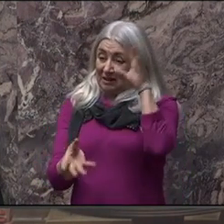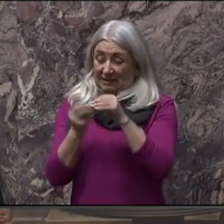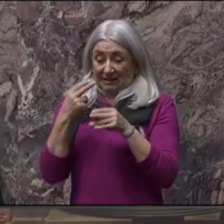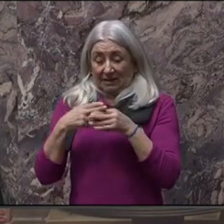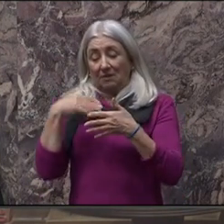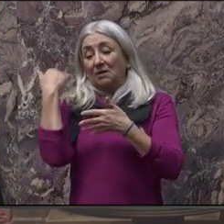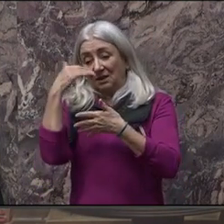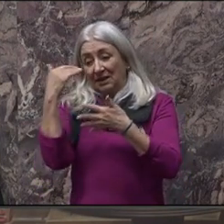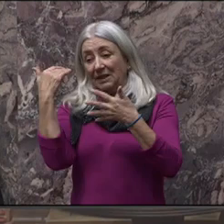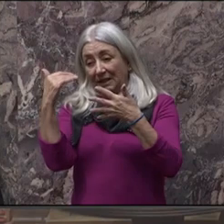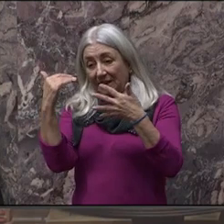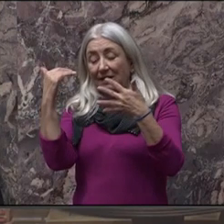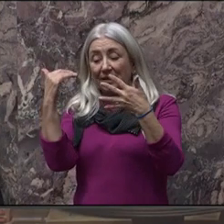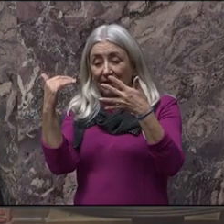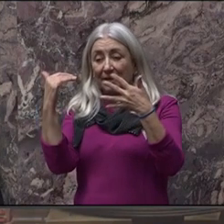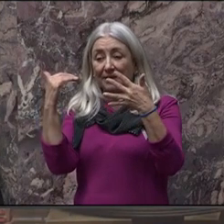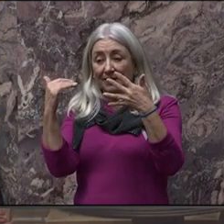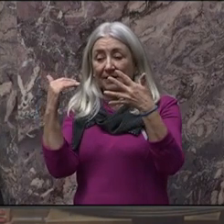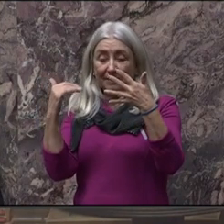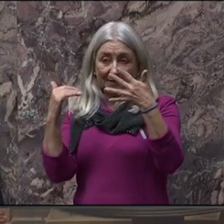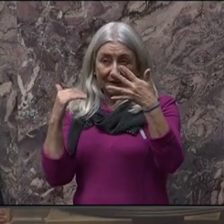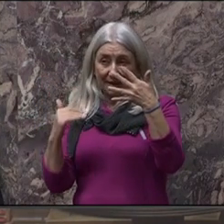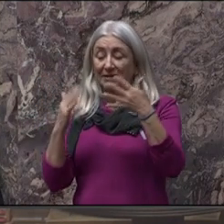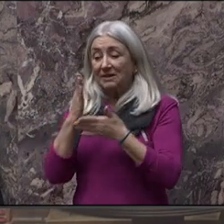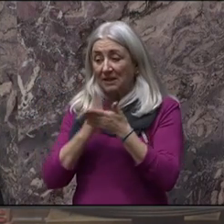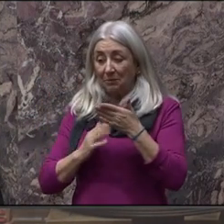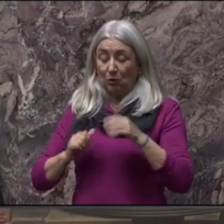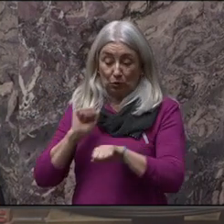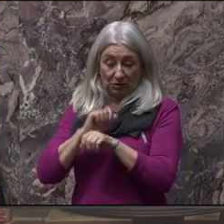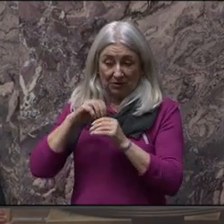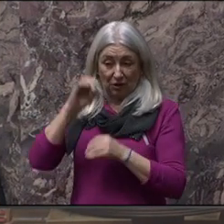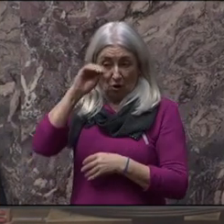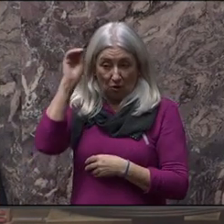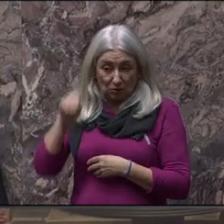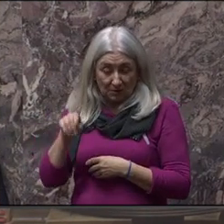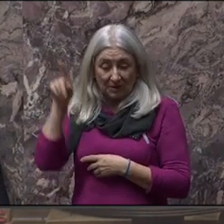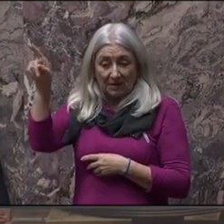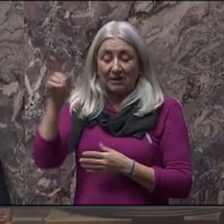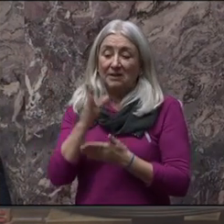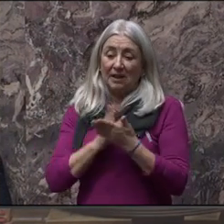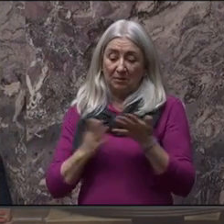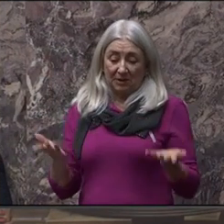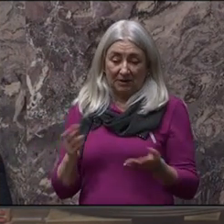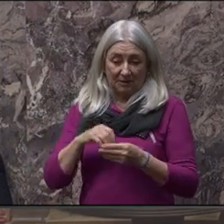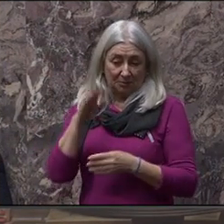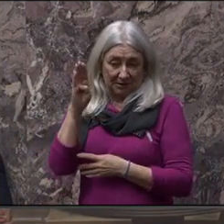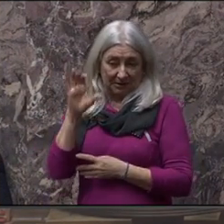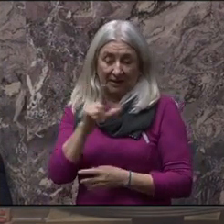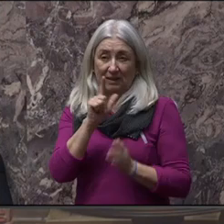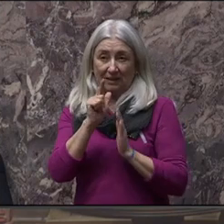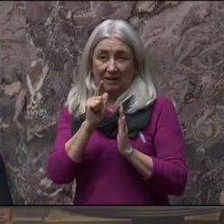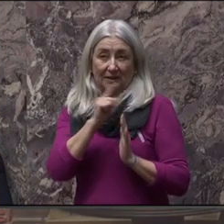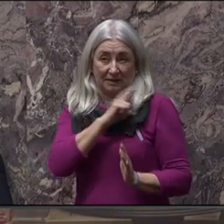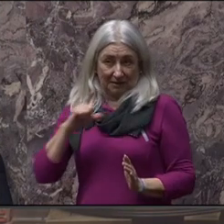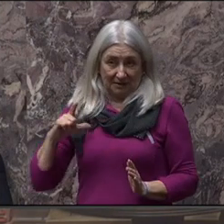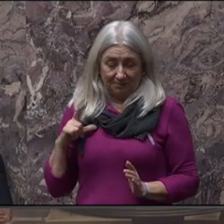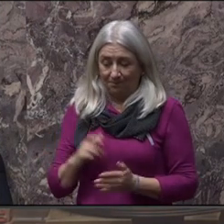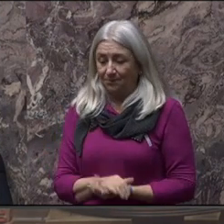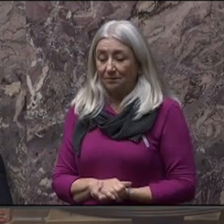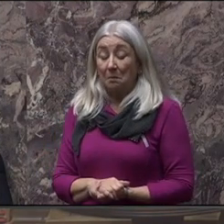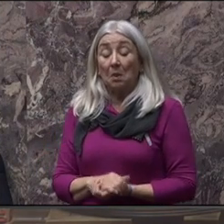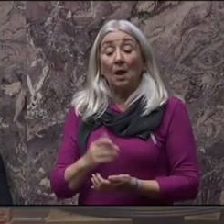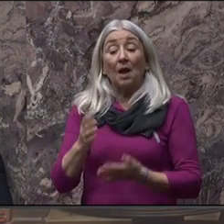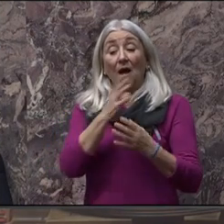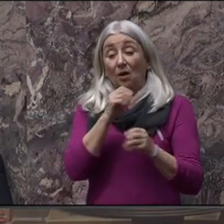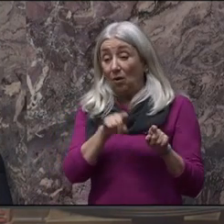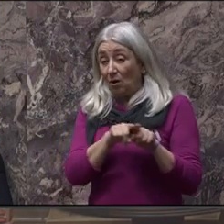Len Marchand, Frederick King, Samuel Bolfe, Don Phillips, and John Narney. And